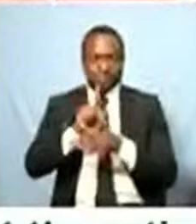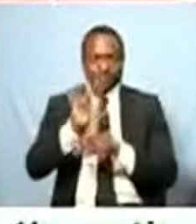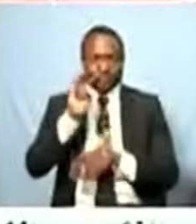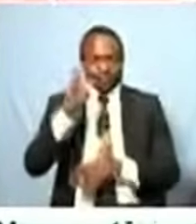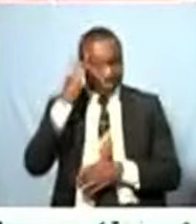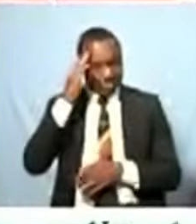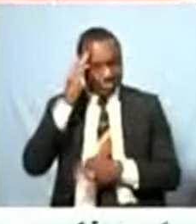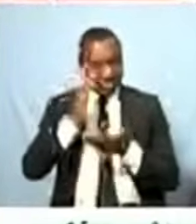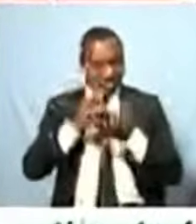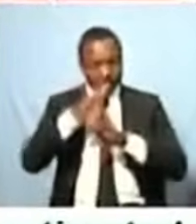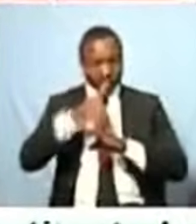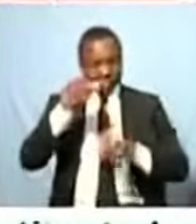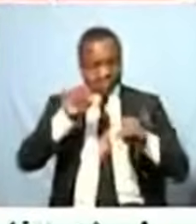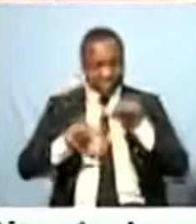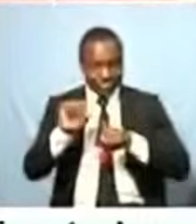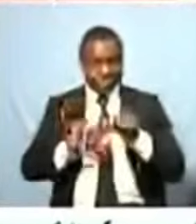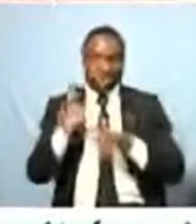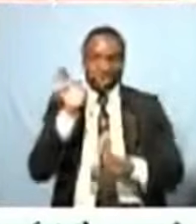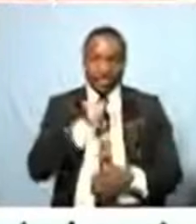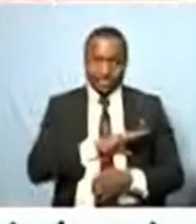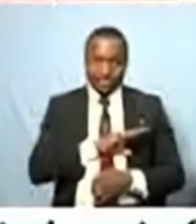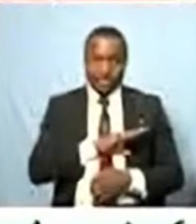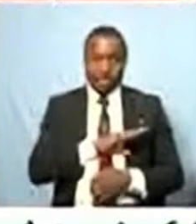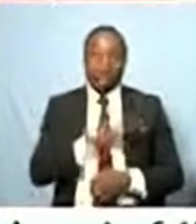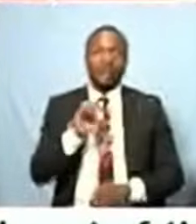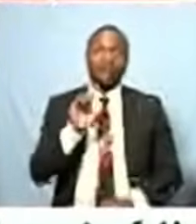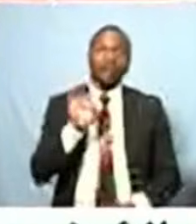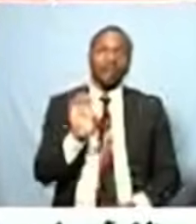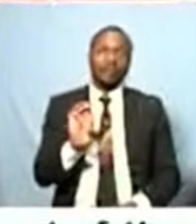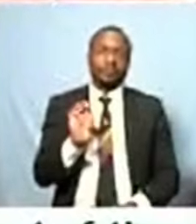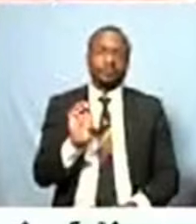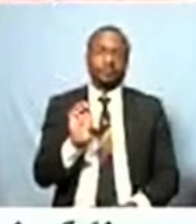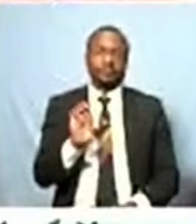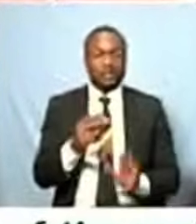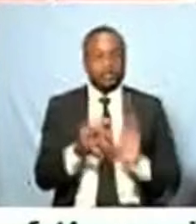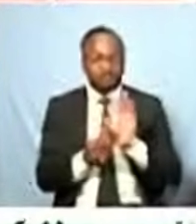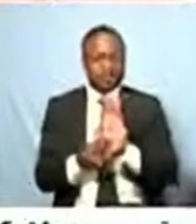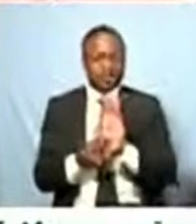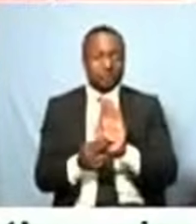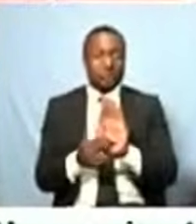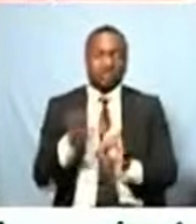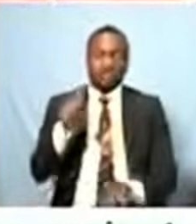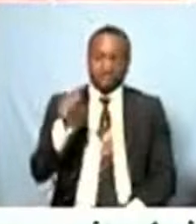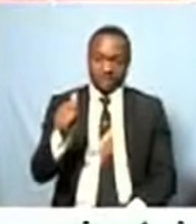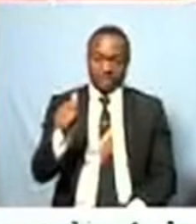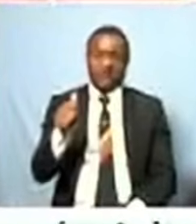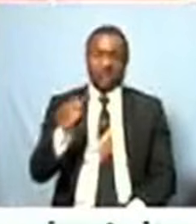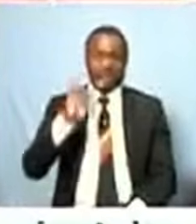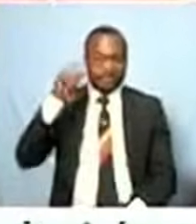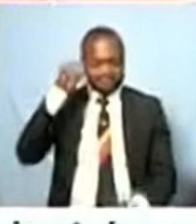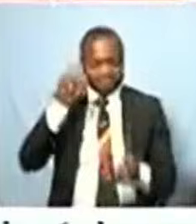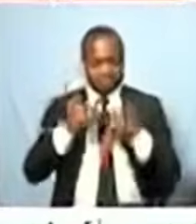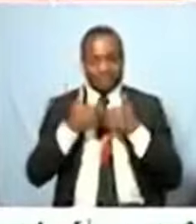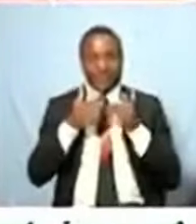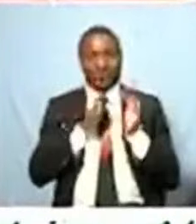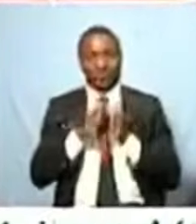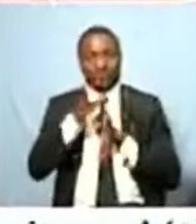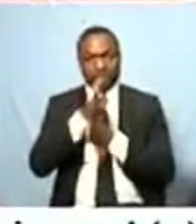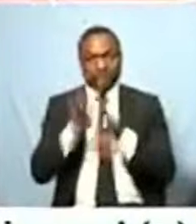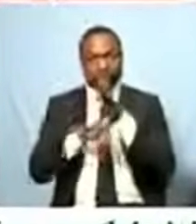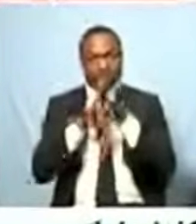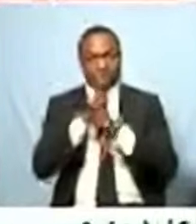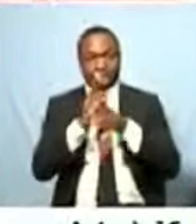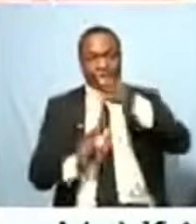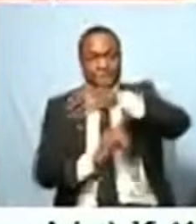once the assessment has been done. And E, as indicated at A above, the government has plans to construct a